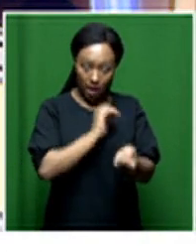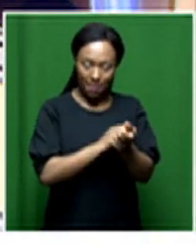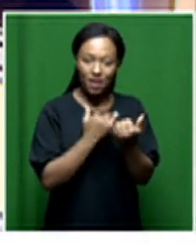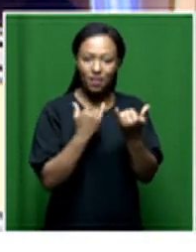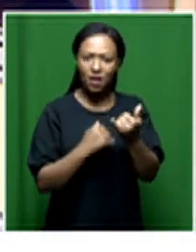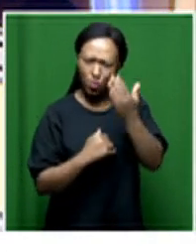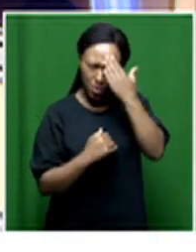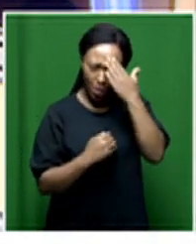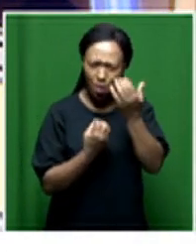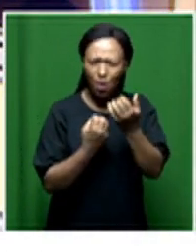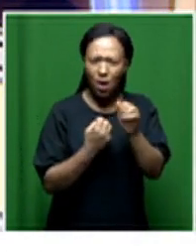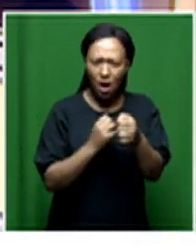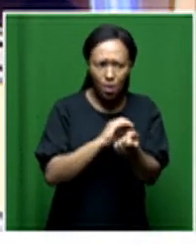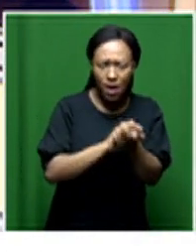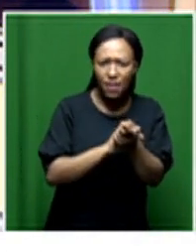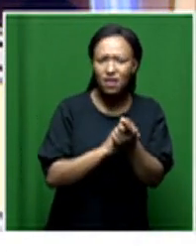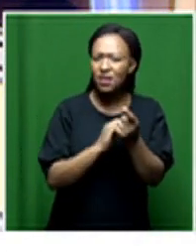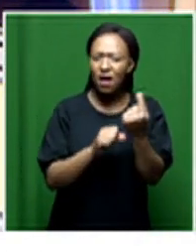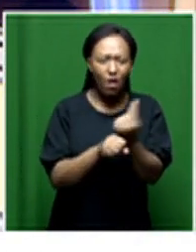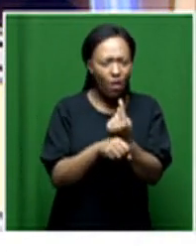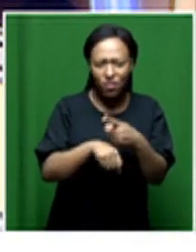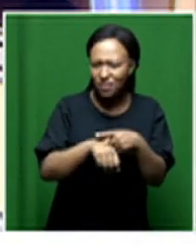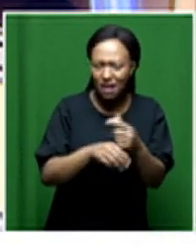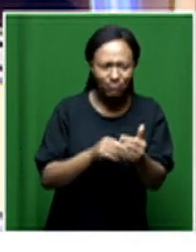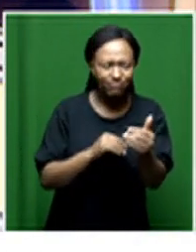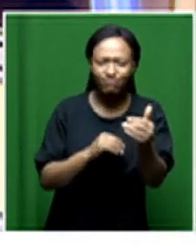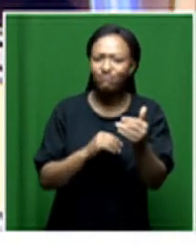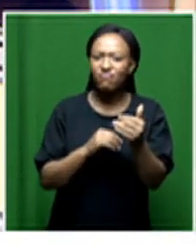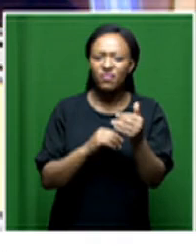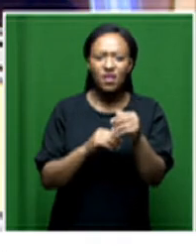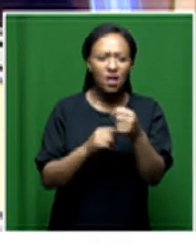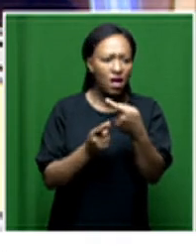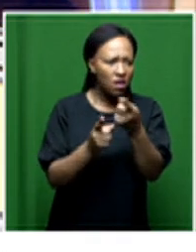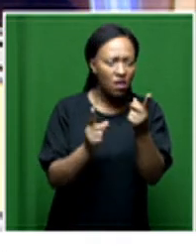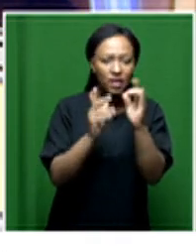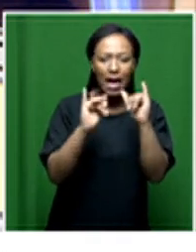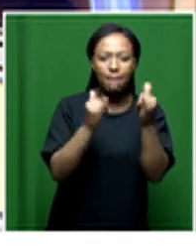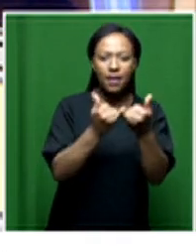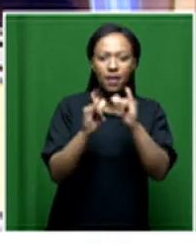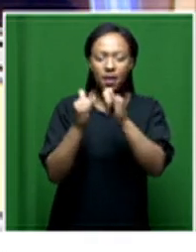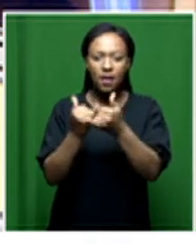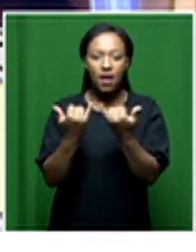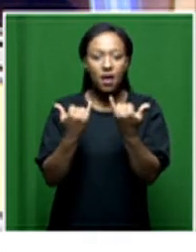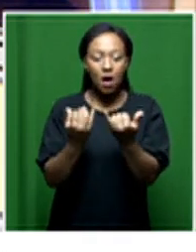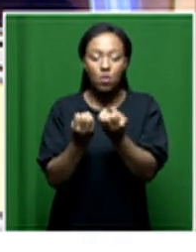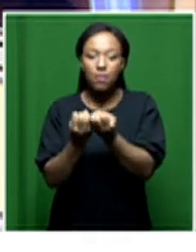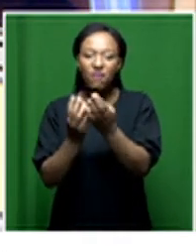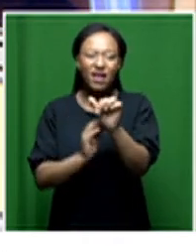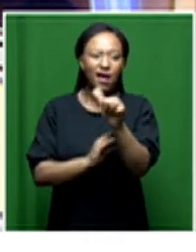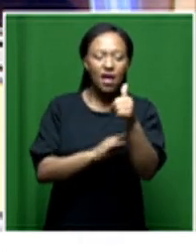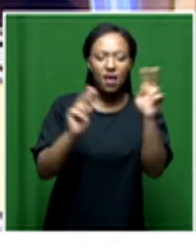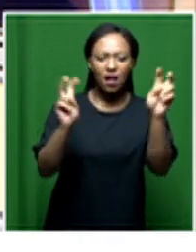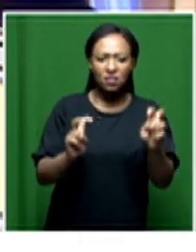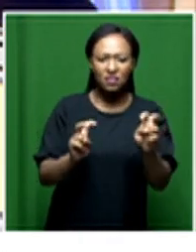know this. We see this happening all the time. Everybody, I mean, companies that are providing alternative